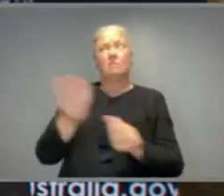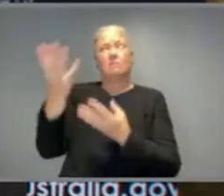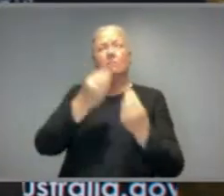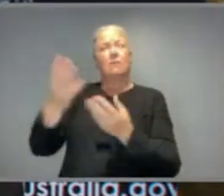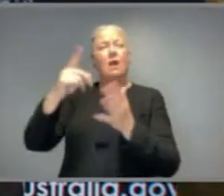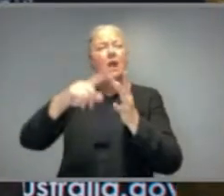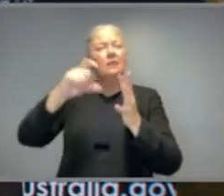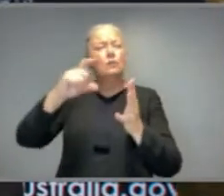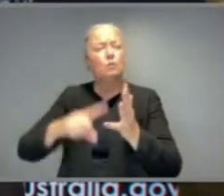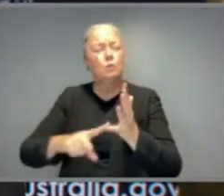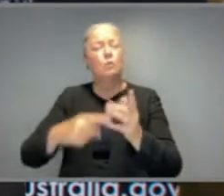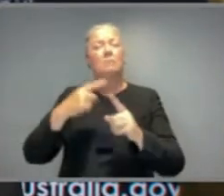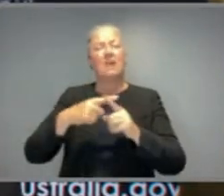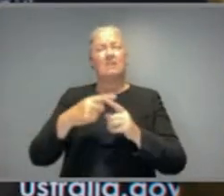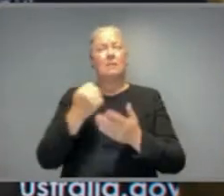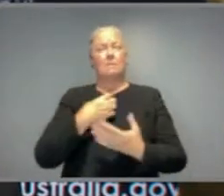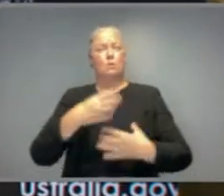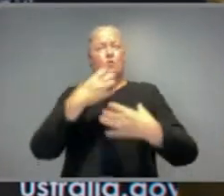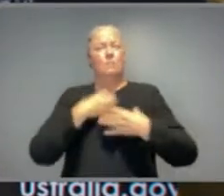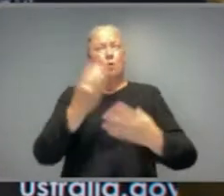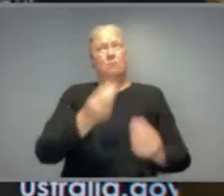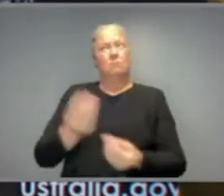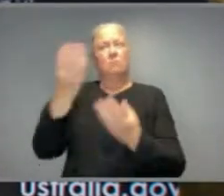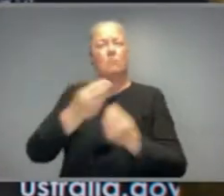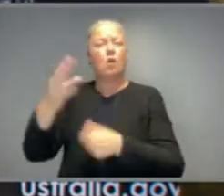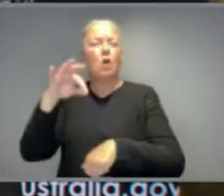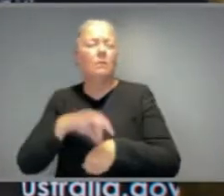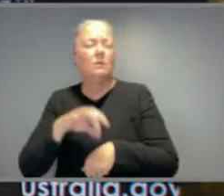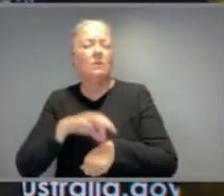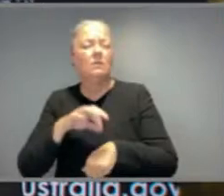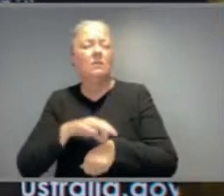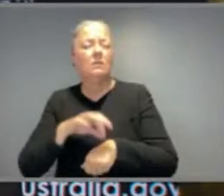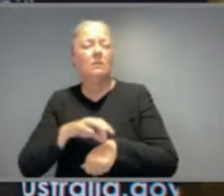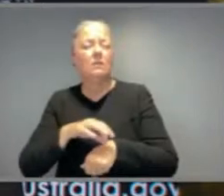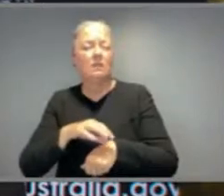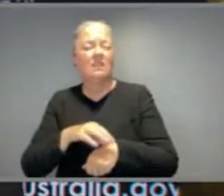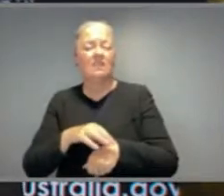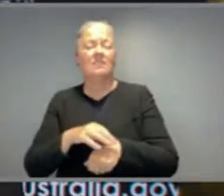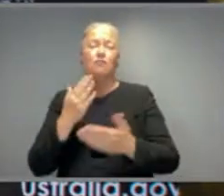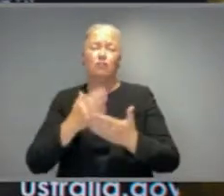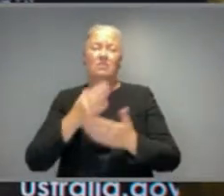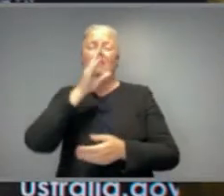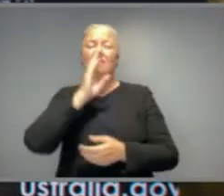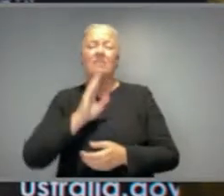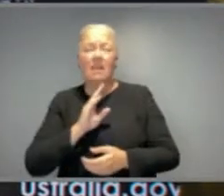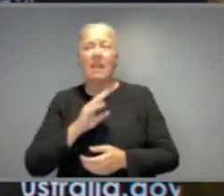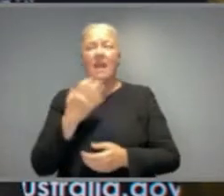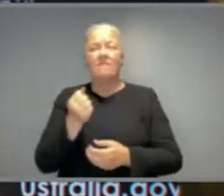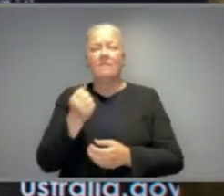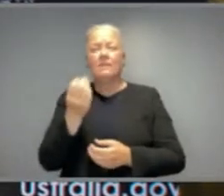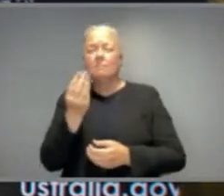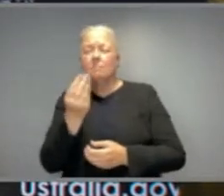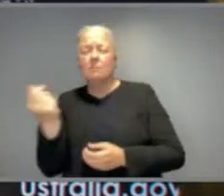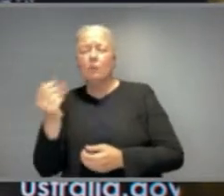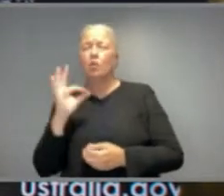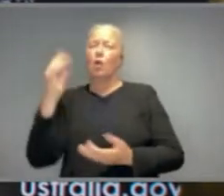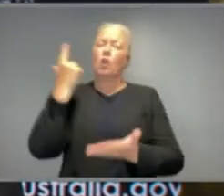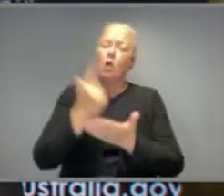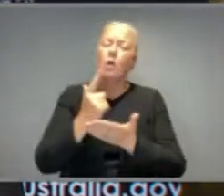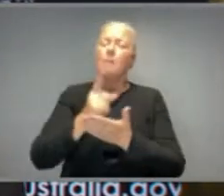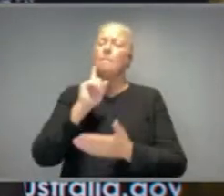of hospitalisations, and very tragically those increasing numbers, those small, of deaths, mostly in unvaccinated